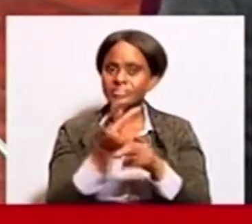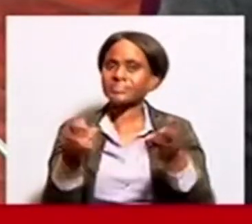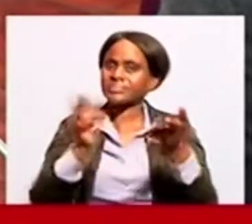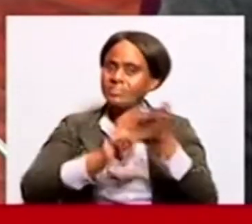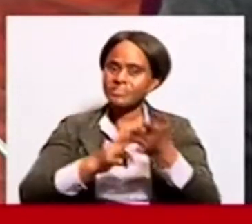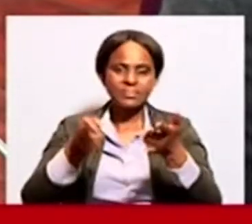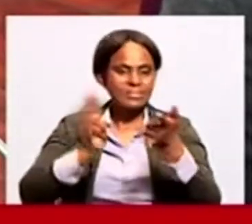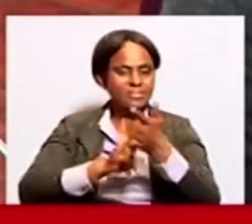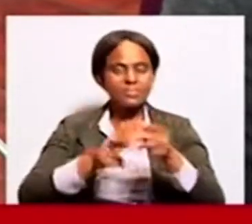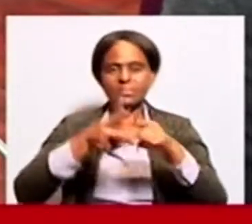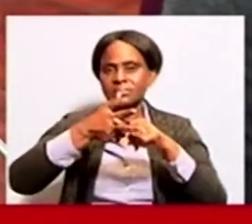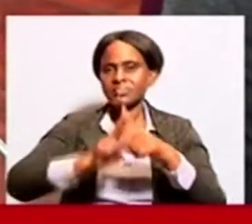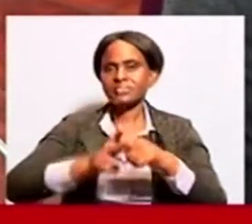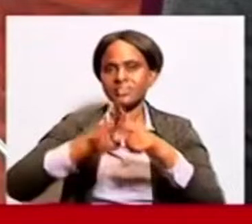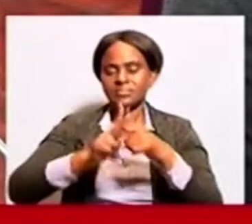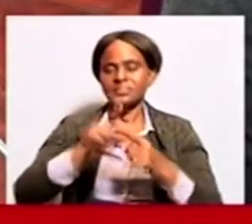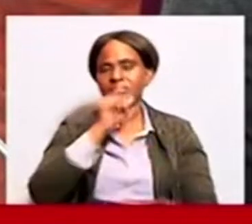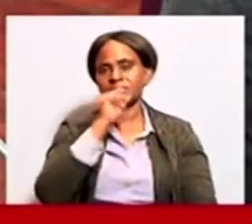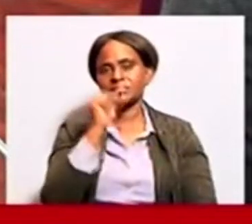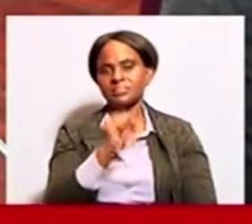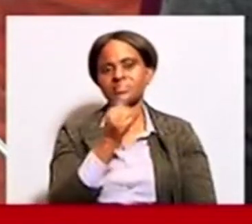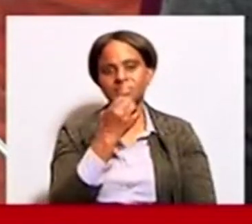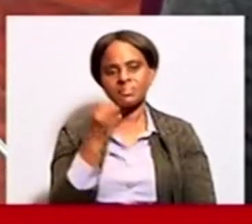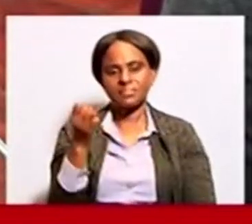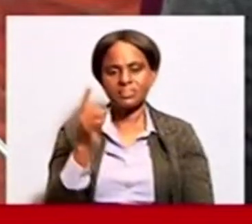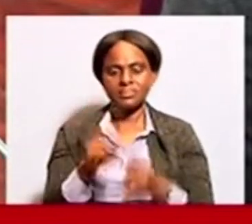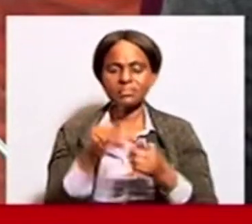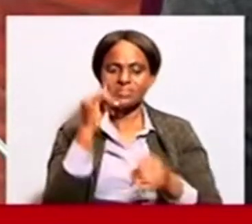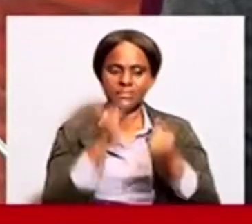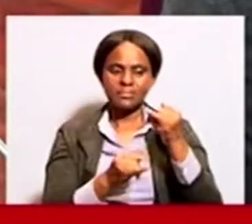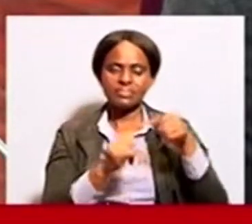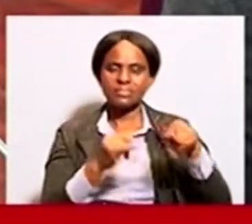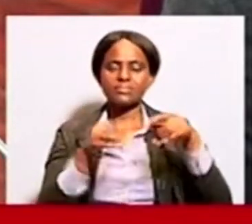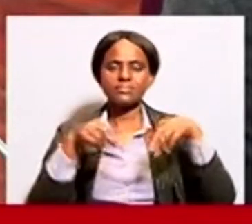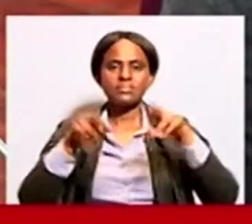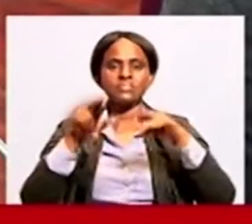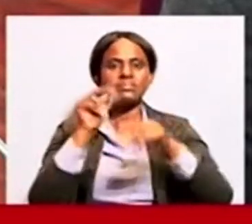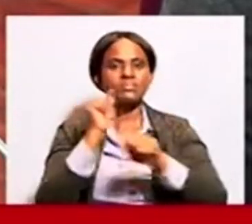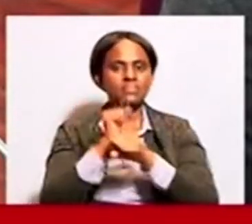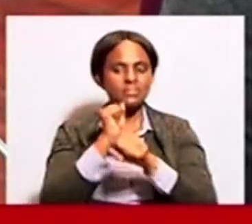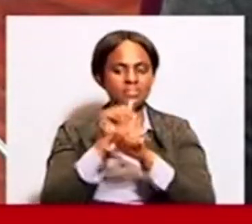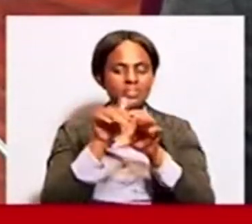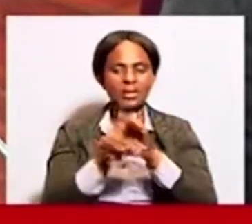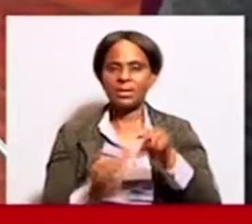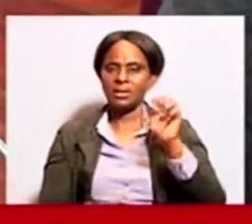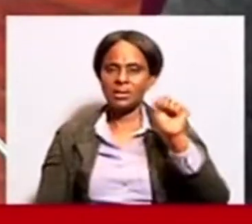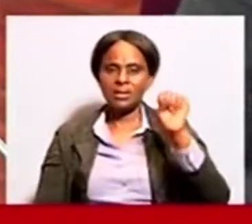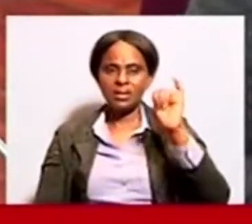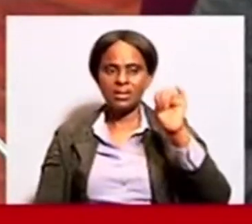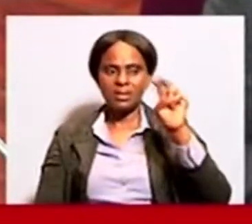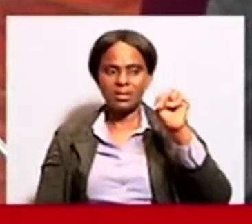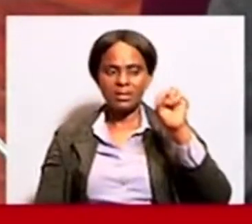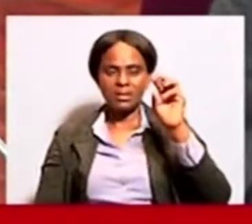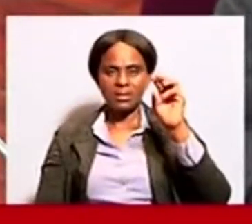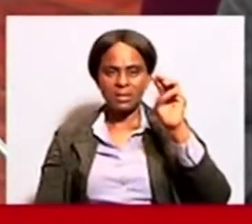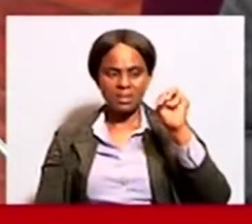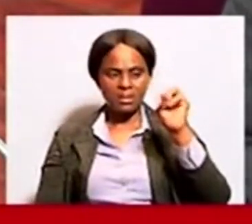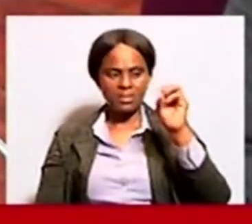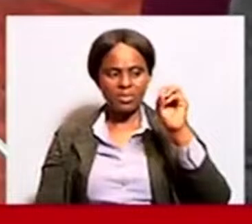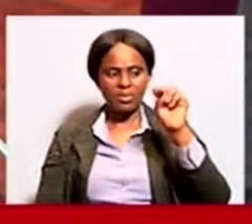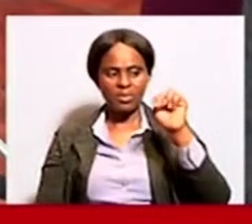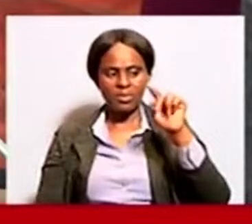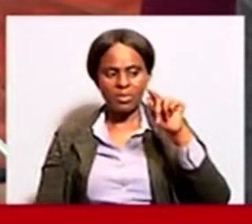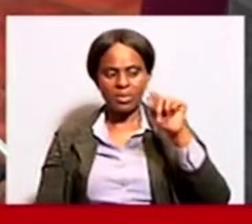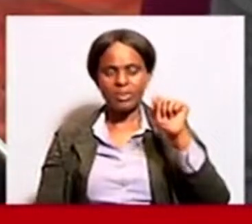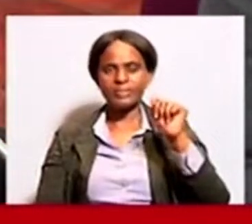old equipment and has since completed the roadworks in Smonga Ward. Appendix 1